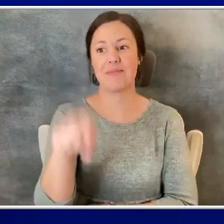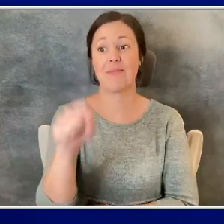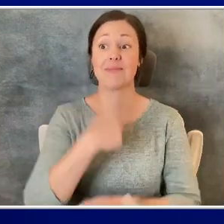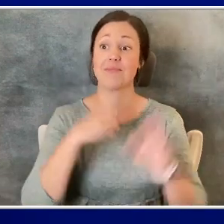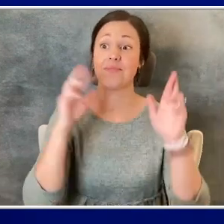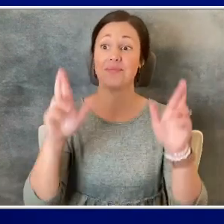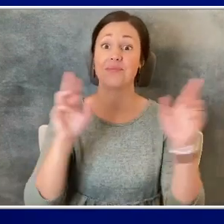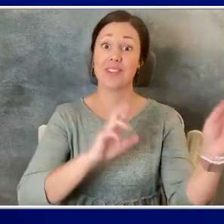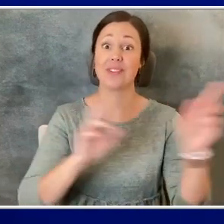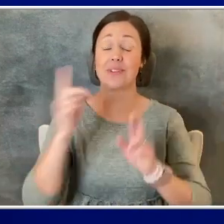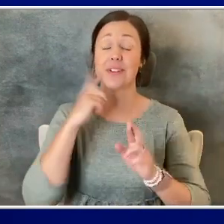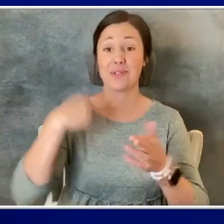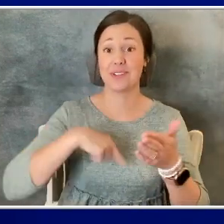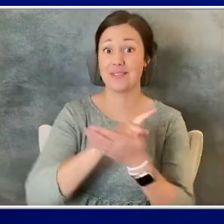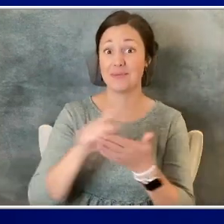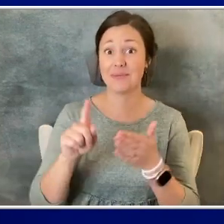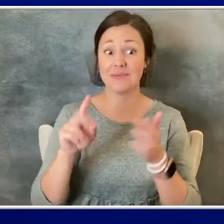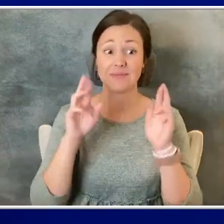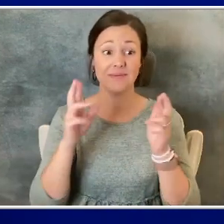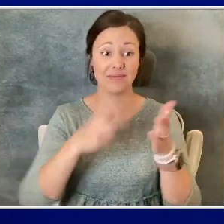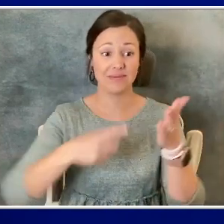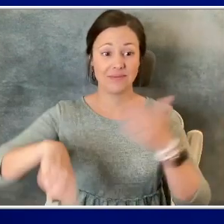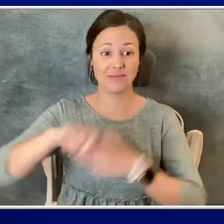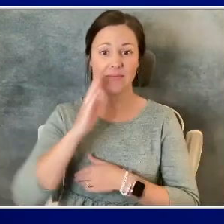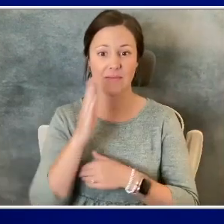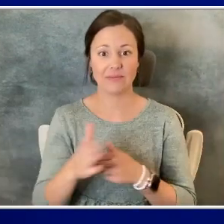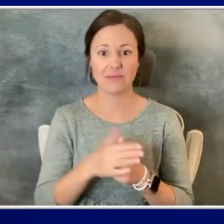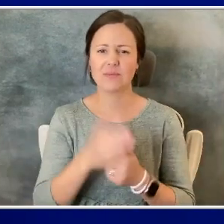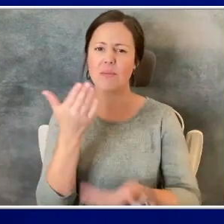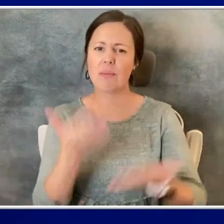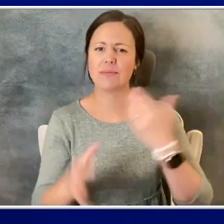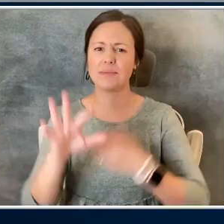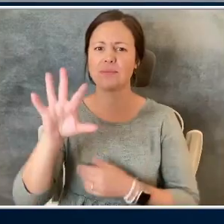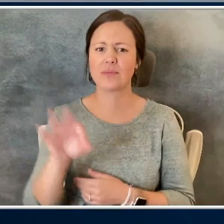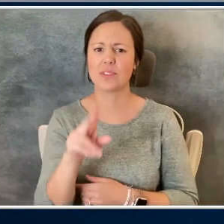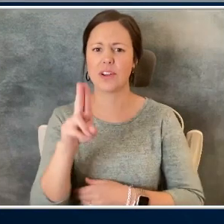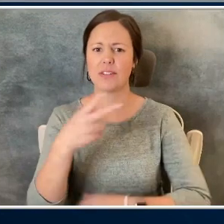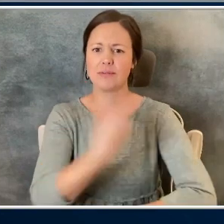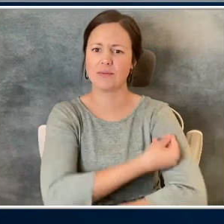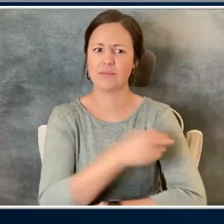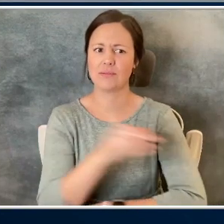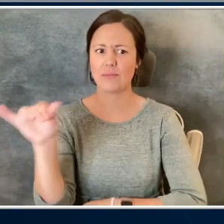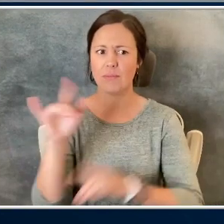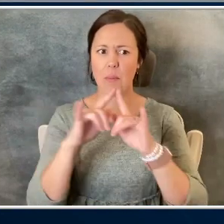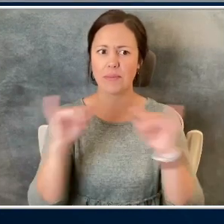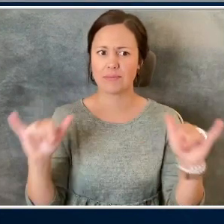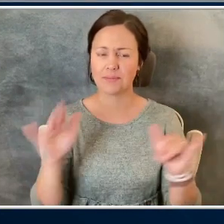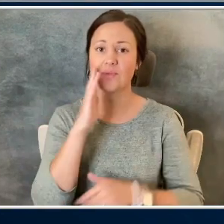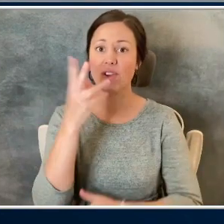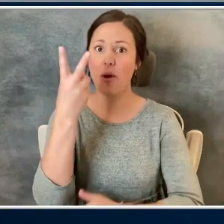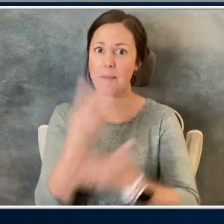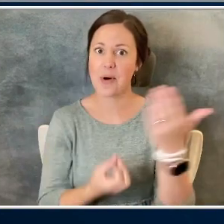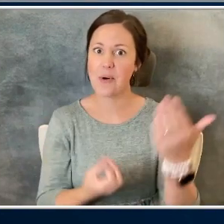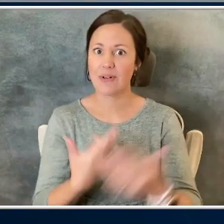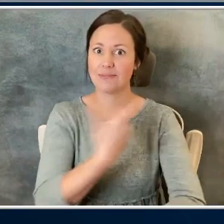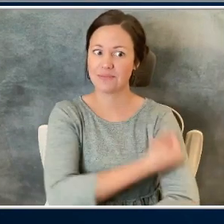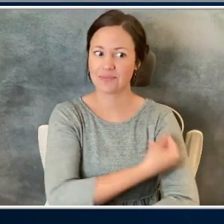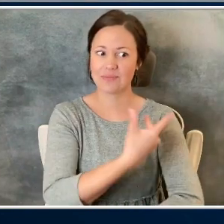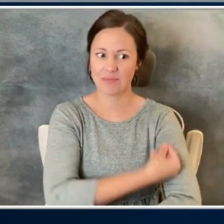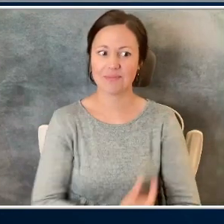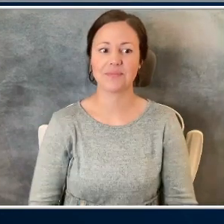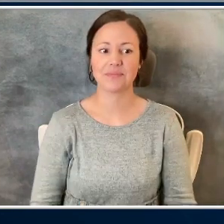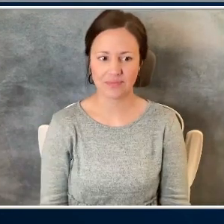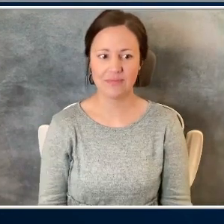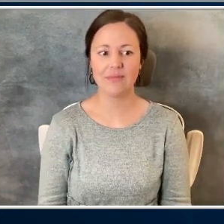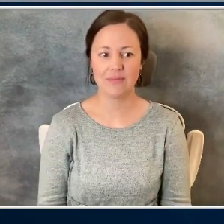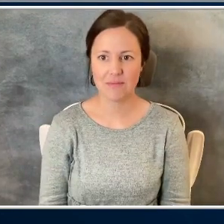will probably be getting my flu vaccine at the same time, so we'll have dual I may have had my administration. influenza for last week, but I want to tell you, I'm really working